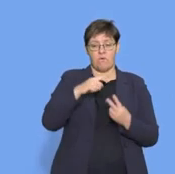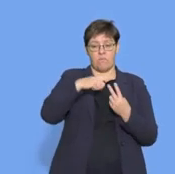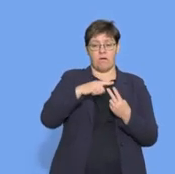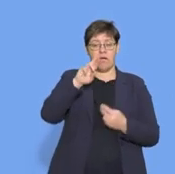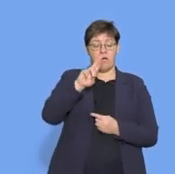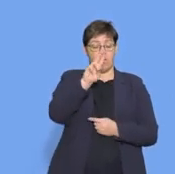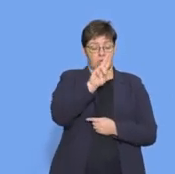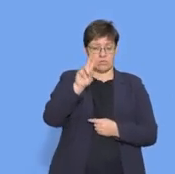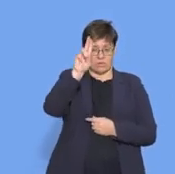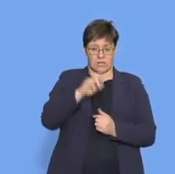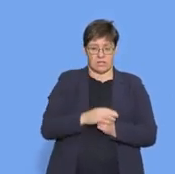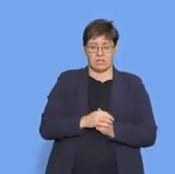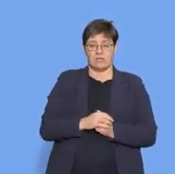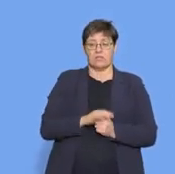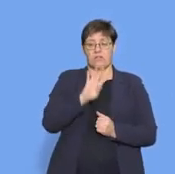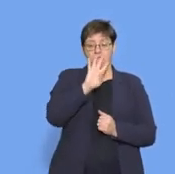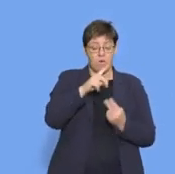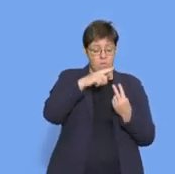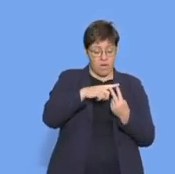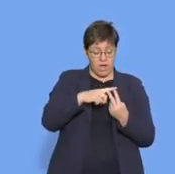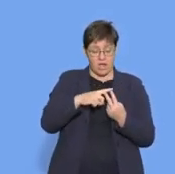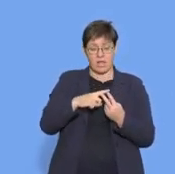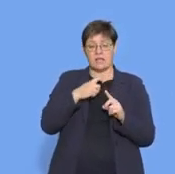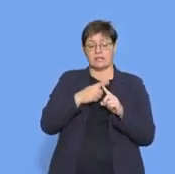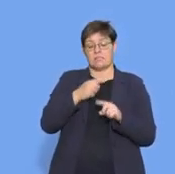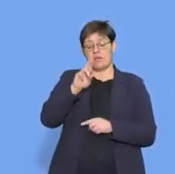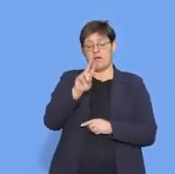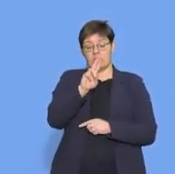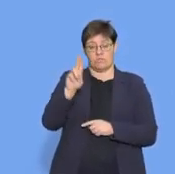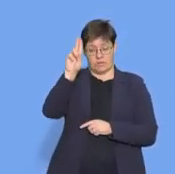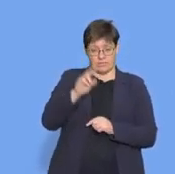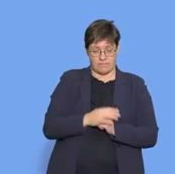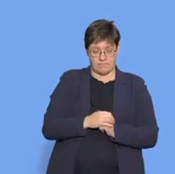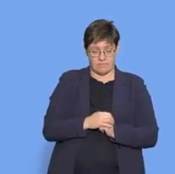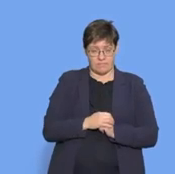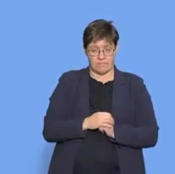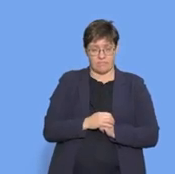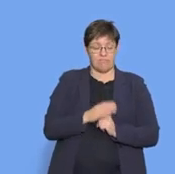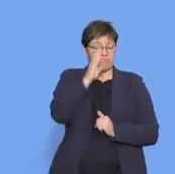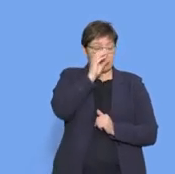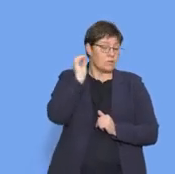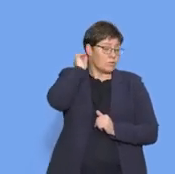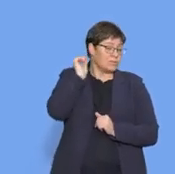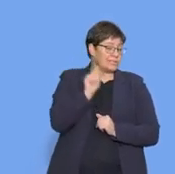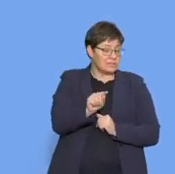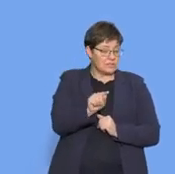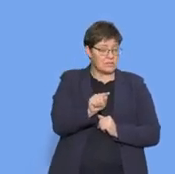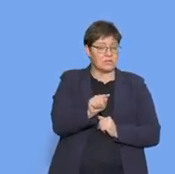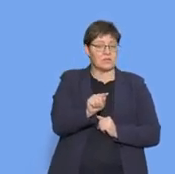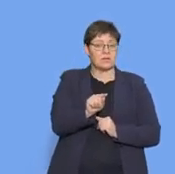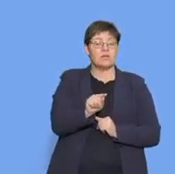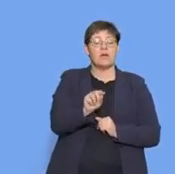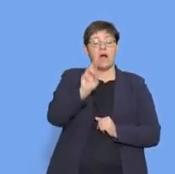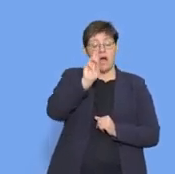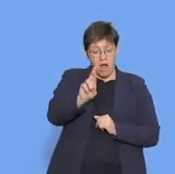pi r squared. So it's 4 pi times my radius squared. Just a note here, guys, please make